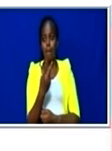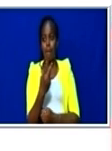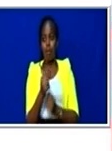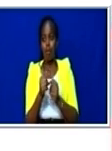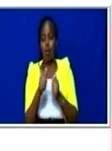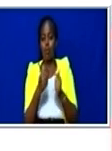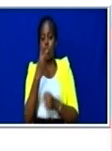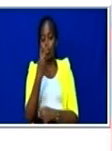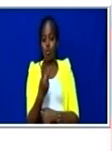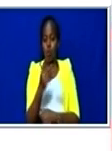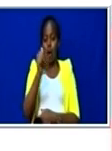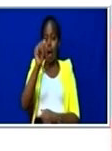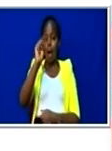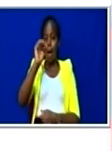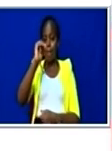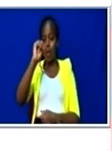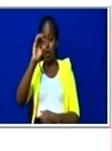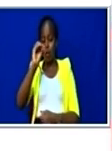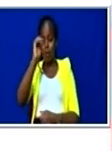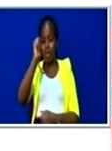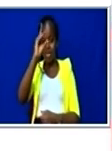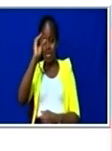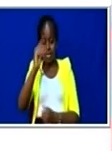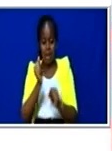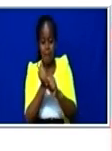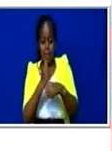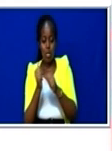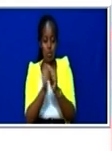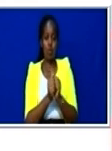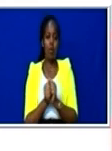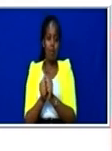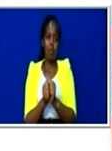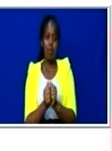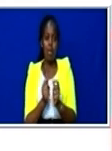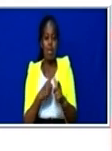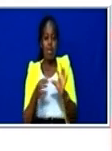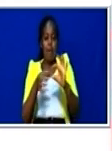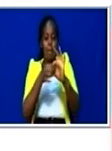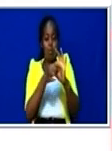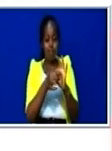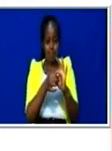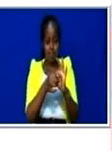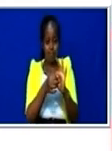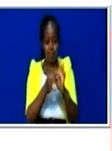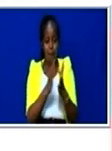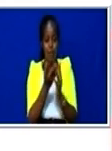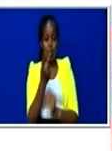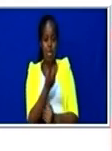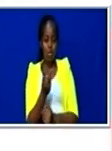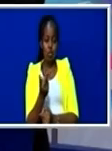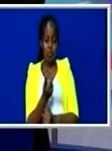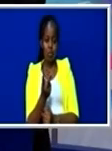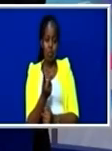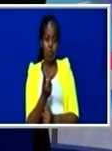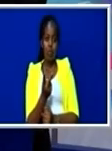when two amino acids are linked together. Okay. All The right. bond between these two. The That